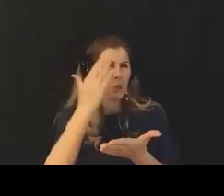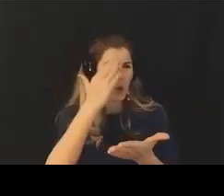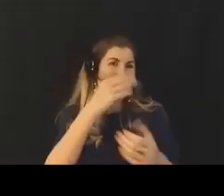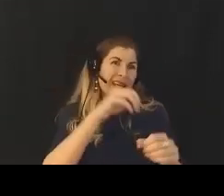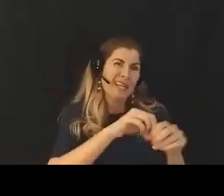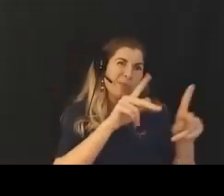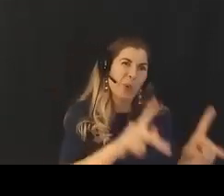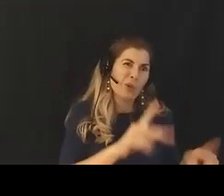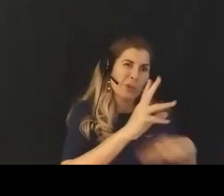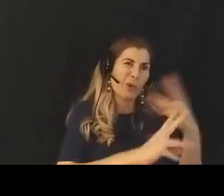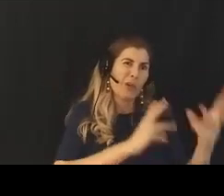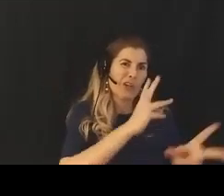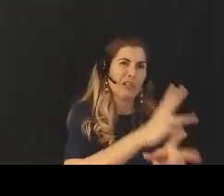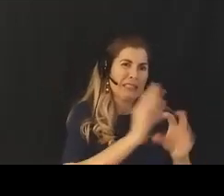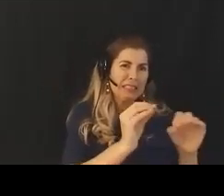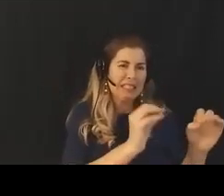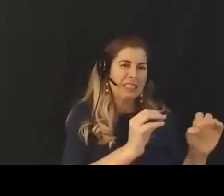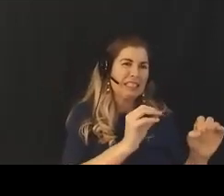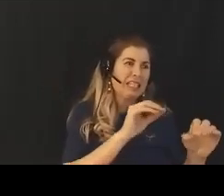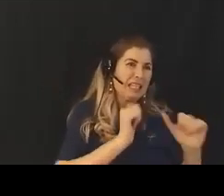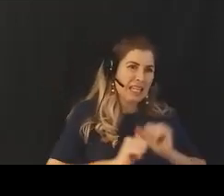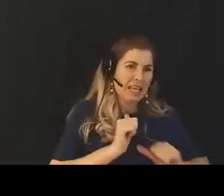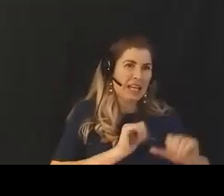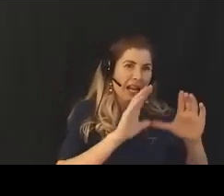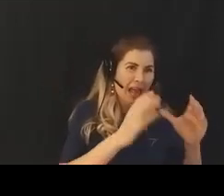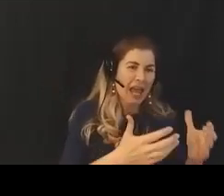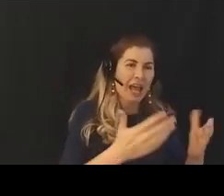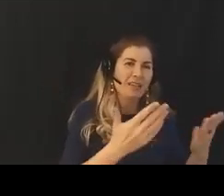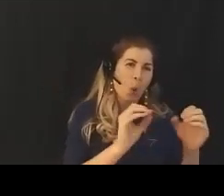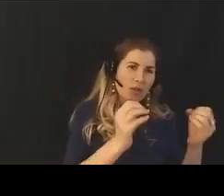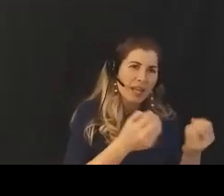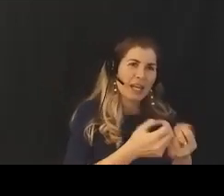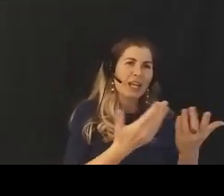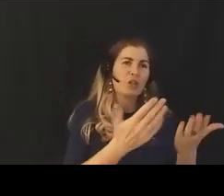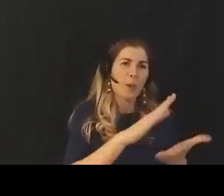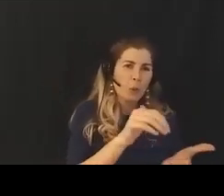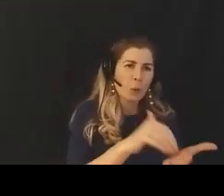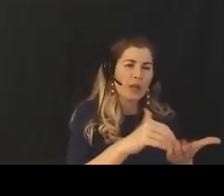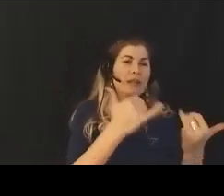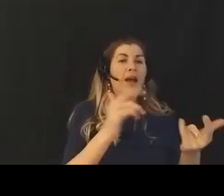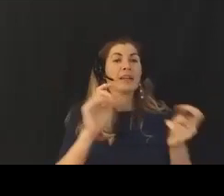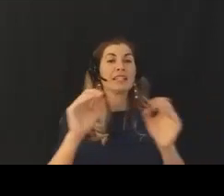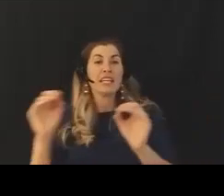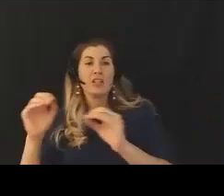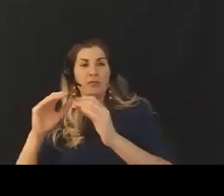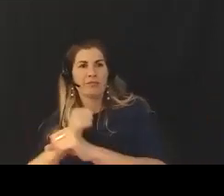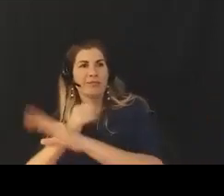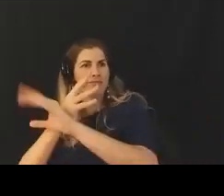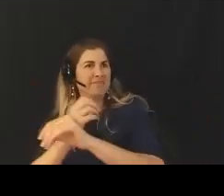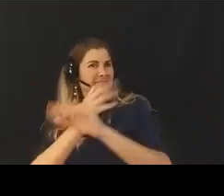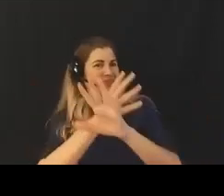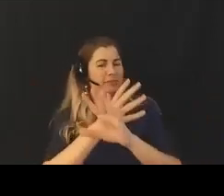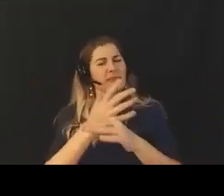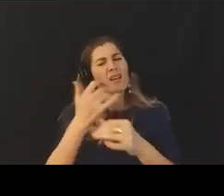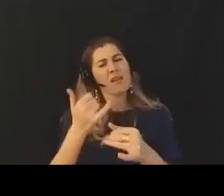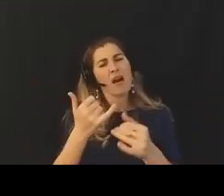world of teaching theater in a classroom or an organization or community center to virtually. So today my goal is just to share